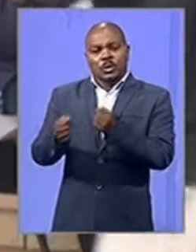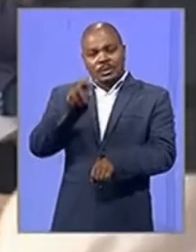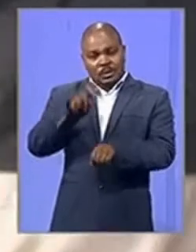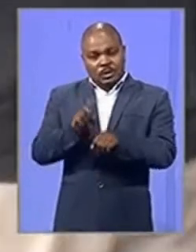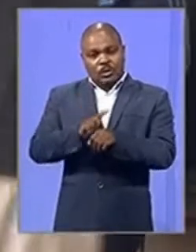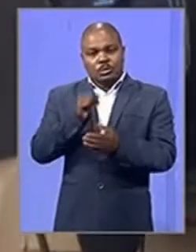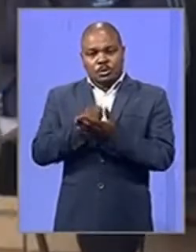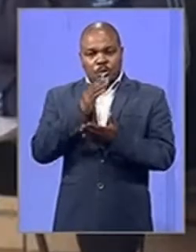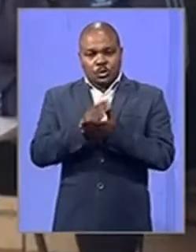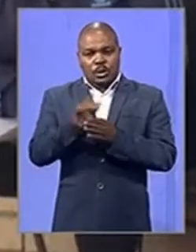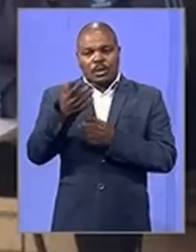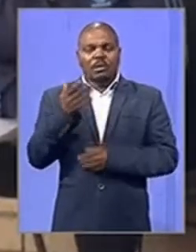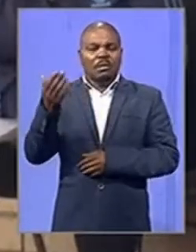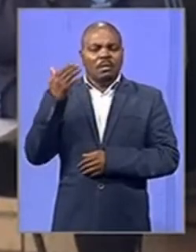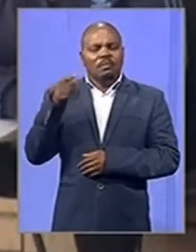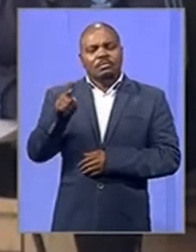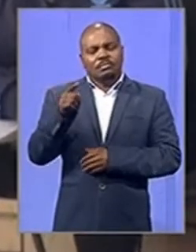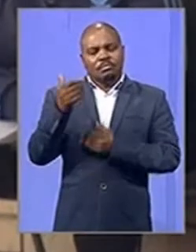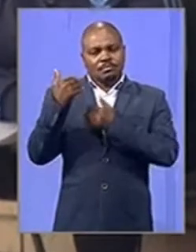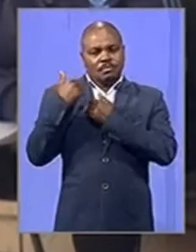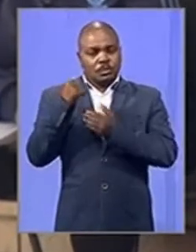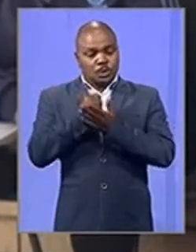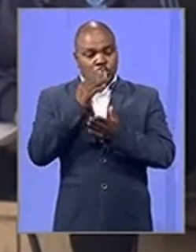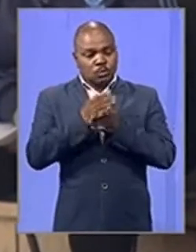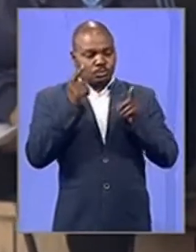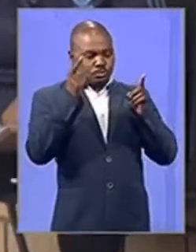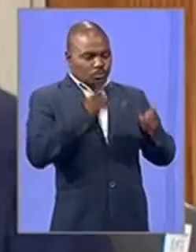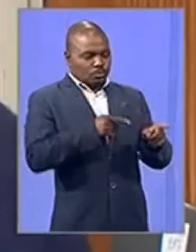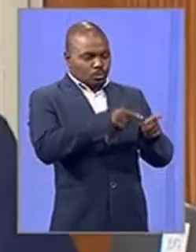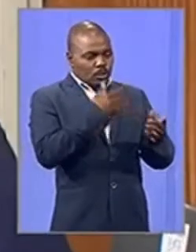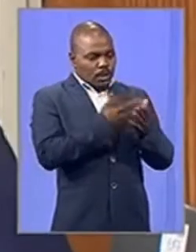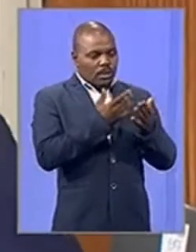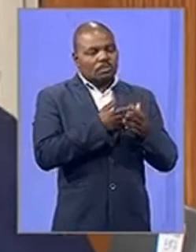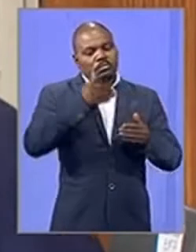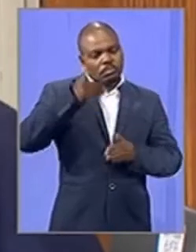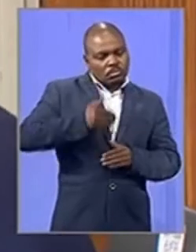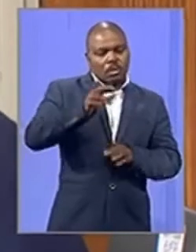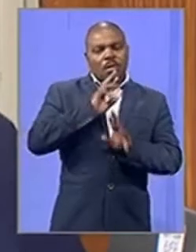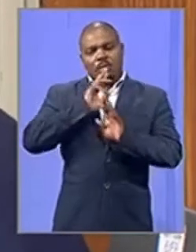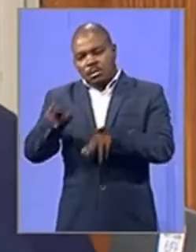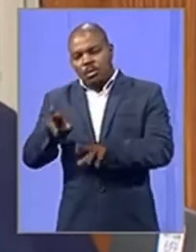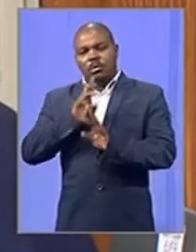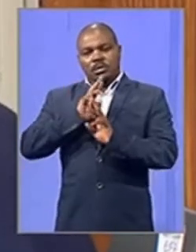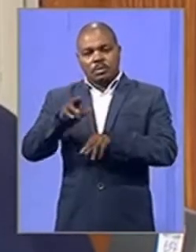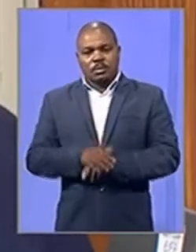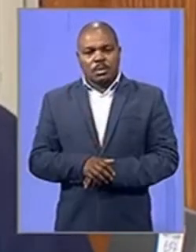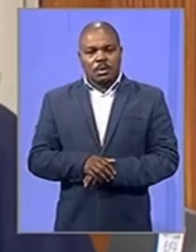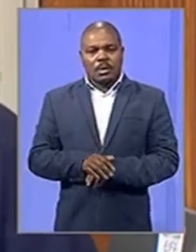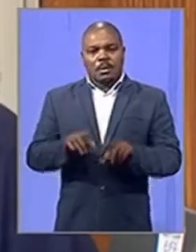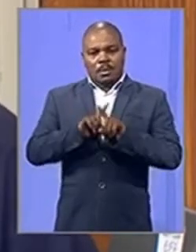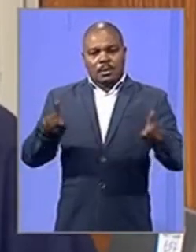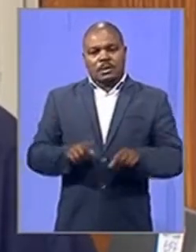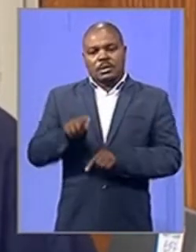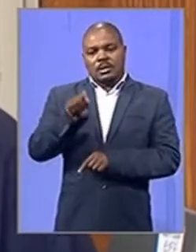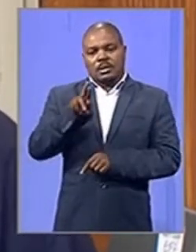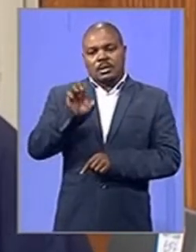ya yona ya ka gale e tla laelang Khomishine go tlisa dipegelo tsa yona gangwe le gape. Fela Tengroef o ne a gadikiwa